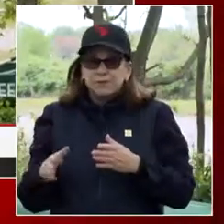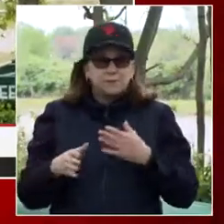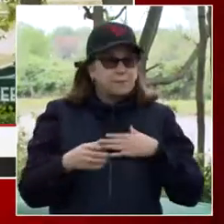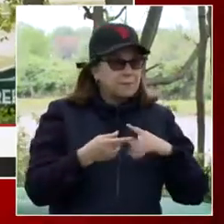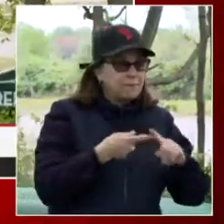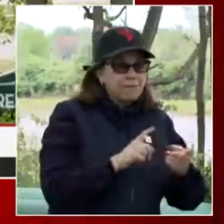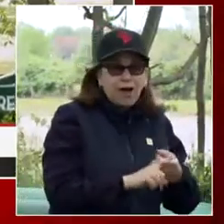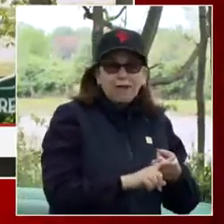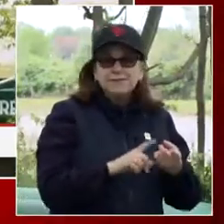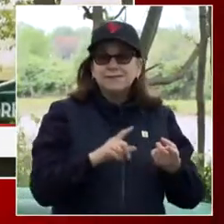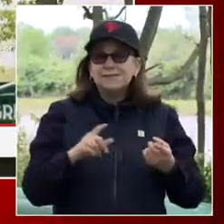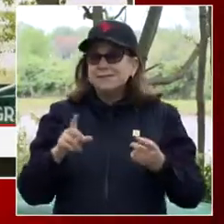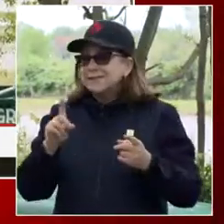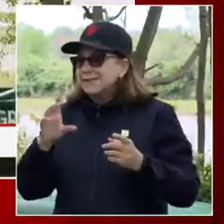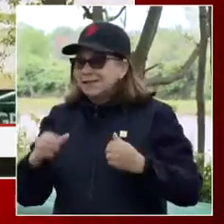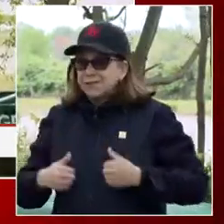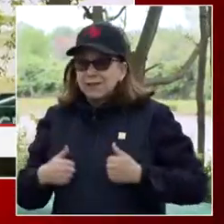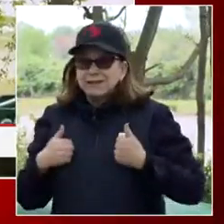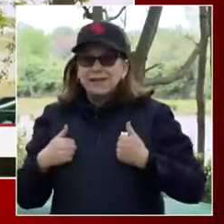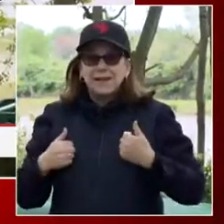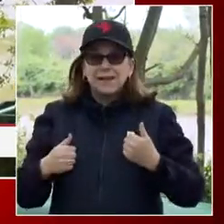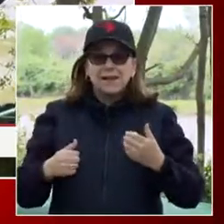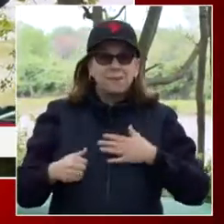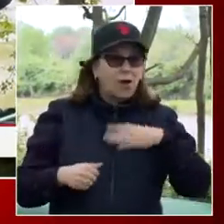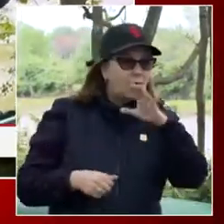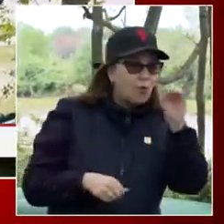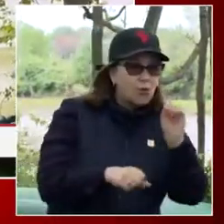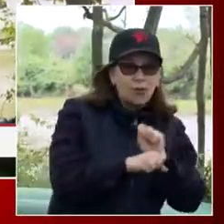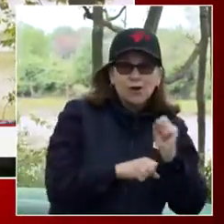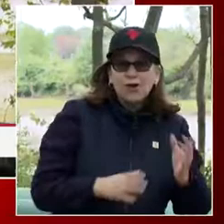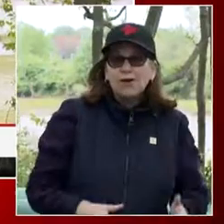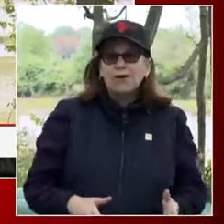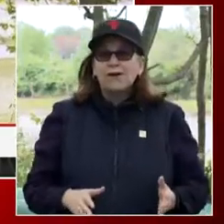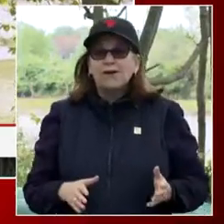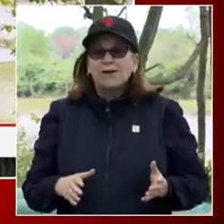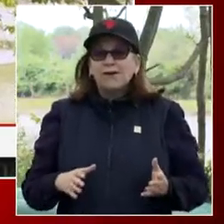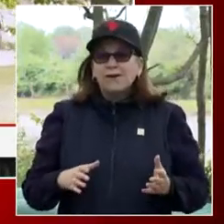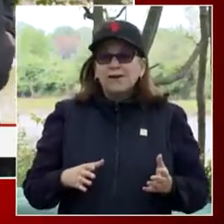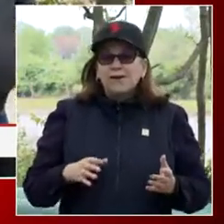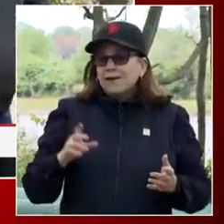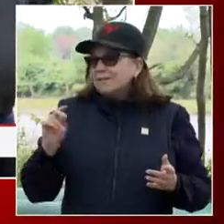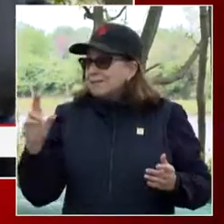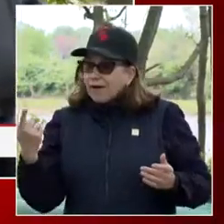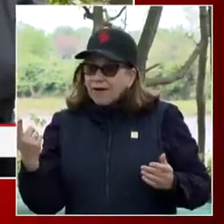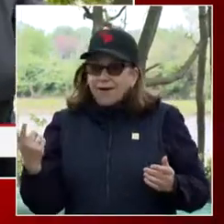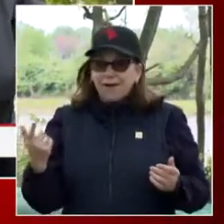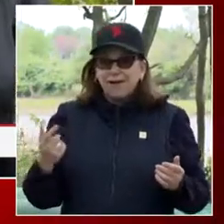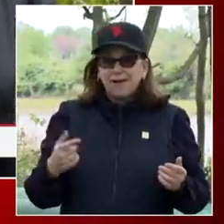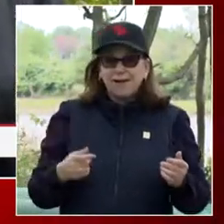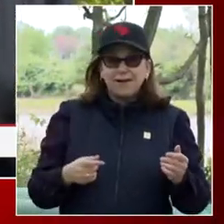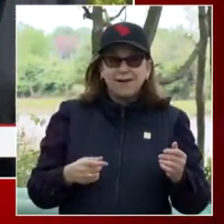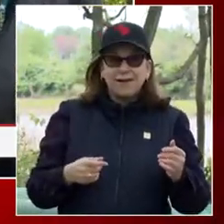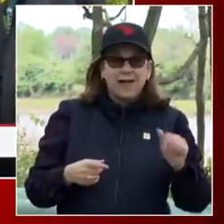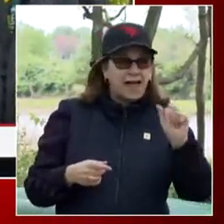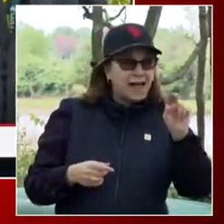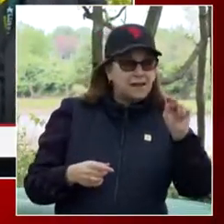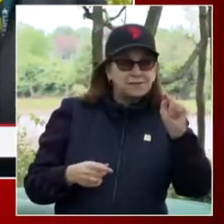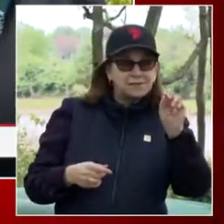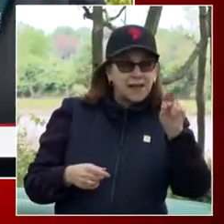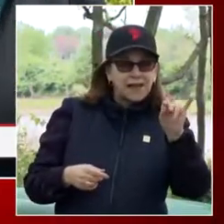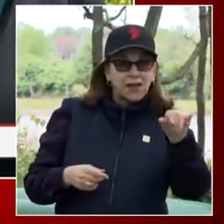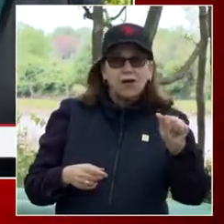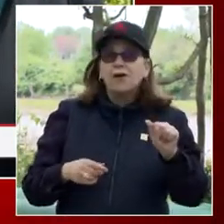Heritage Islands, my coworkers at Living Classrooms, Doug, Portia, Teresa, Antonio, Kay, who are